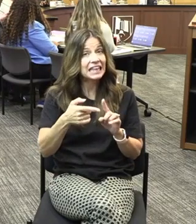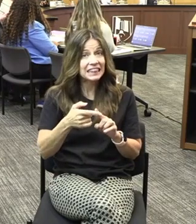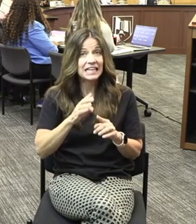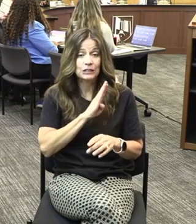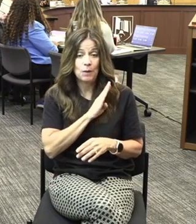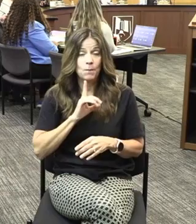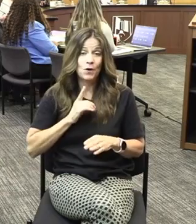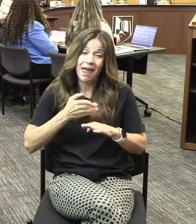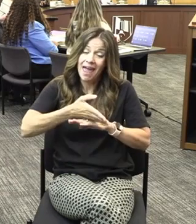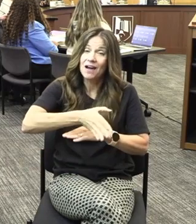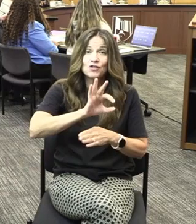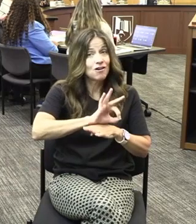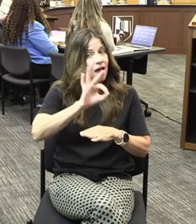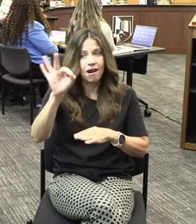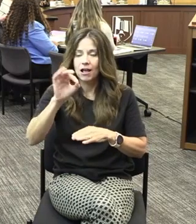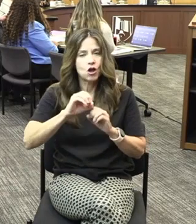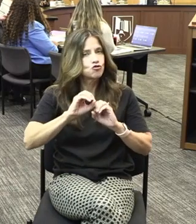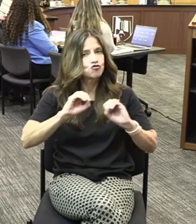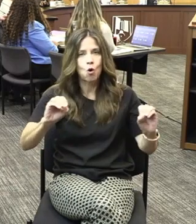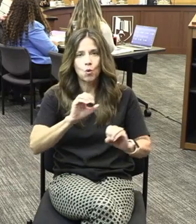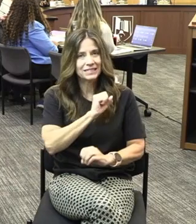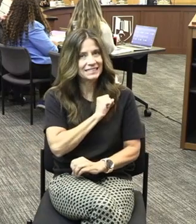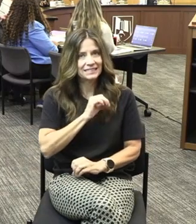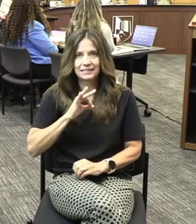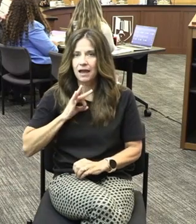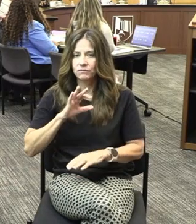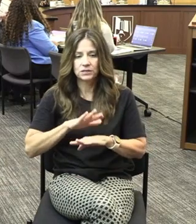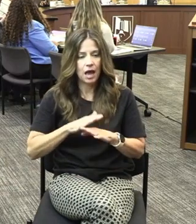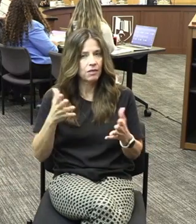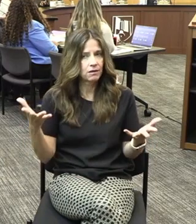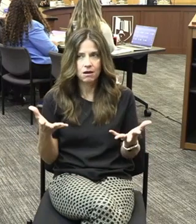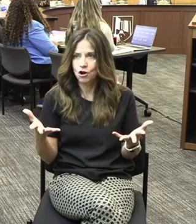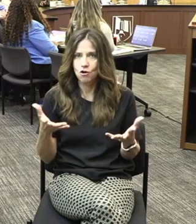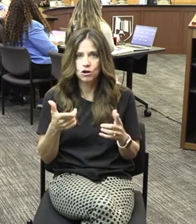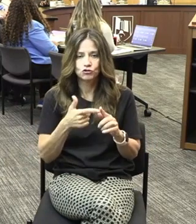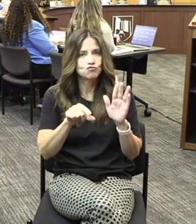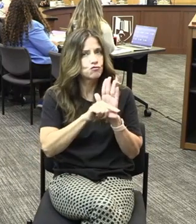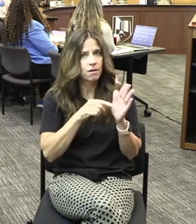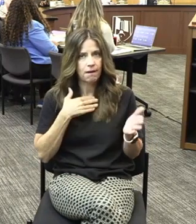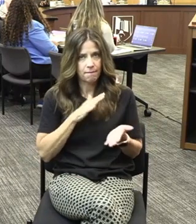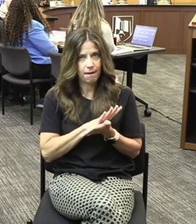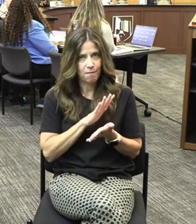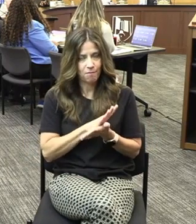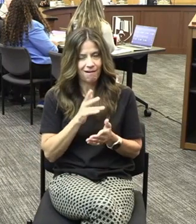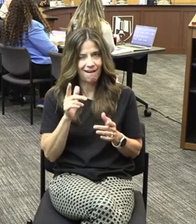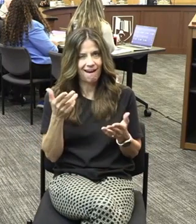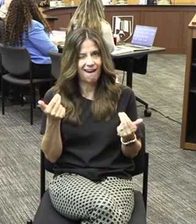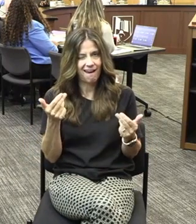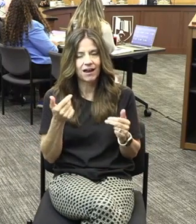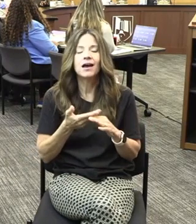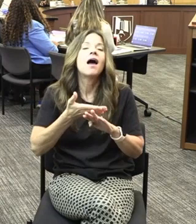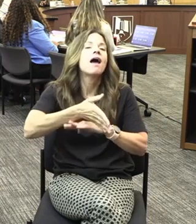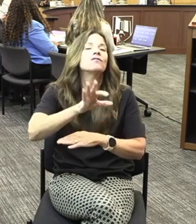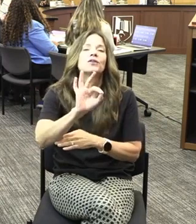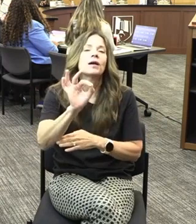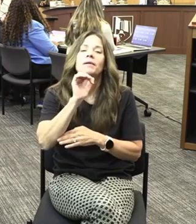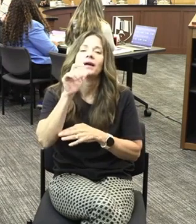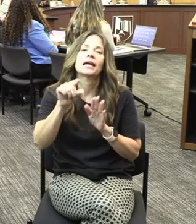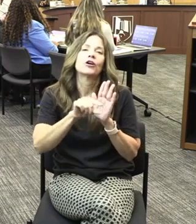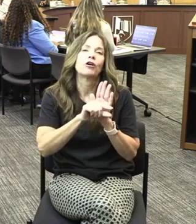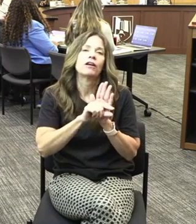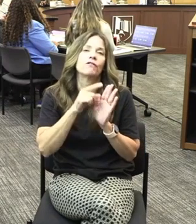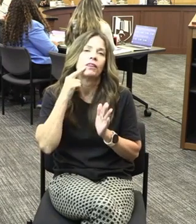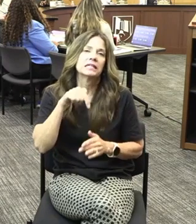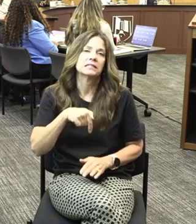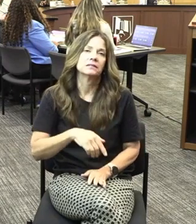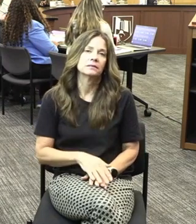9 o'clock, officially no staff's on the floor to grade my paper. So it's after 9, I won't be graded on this.